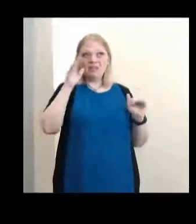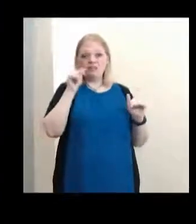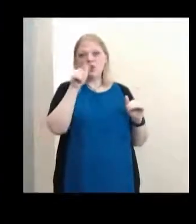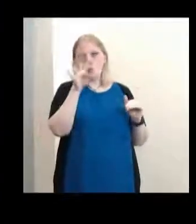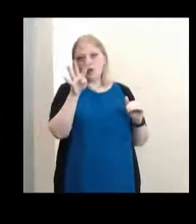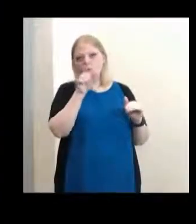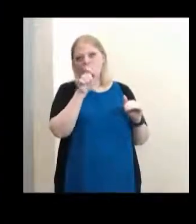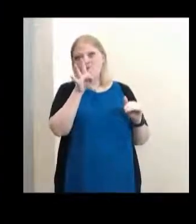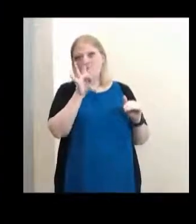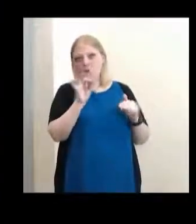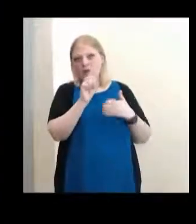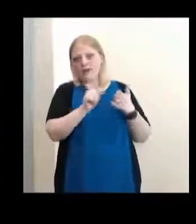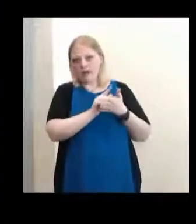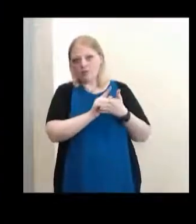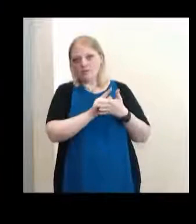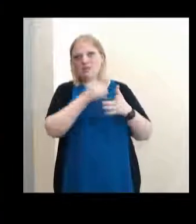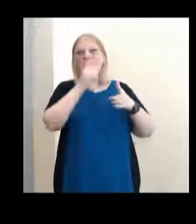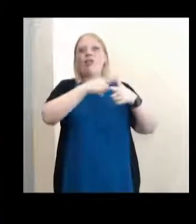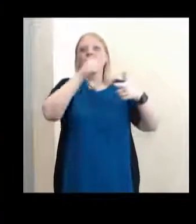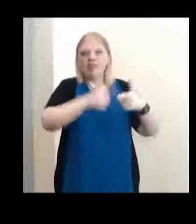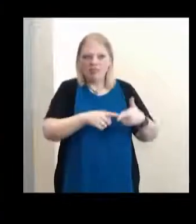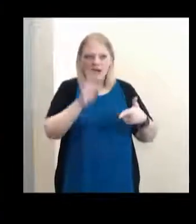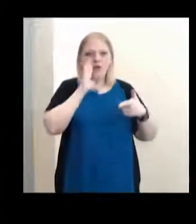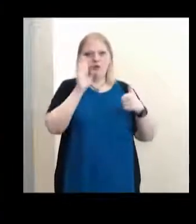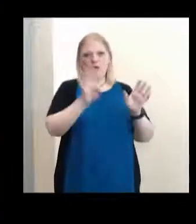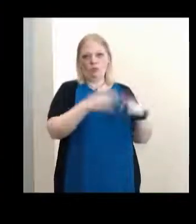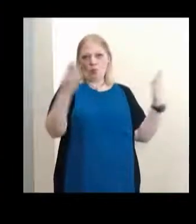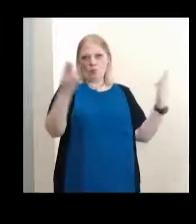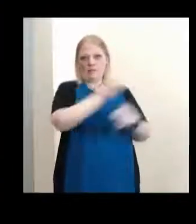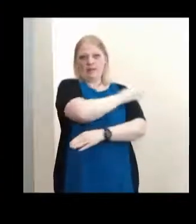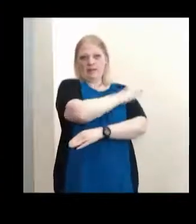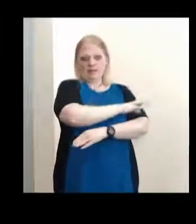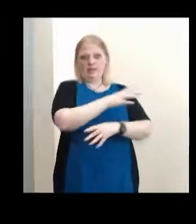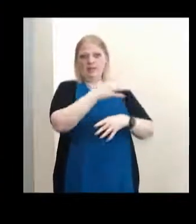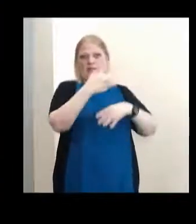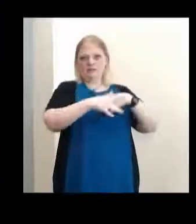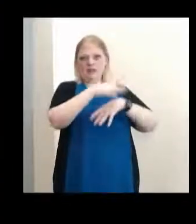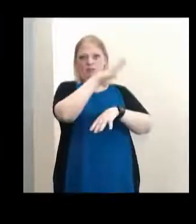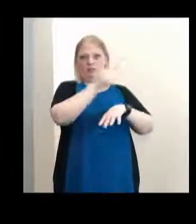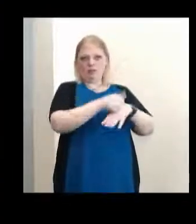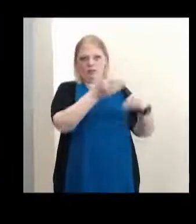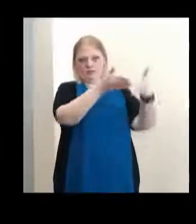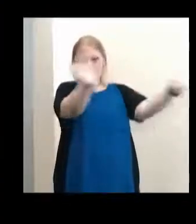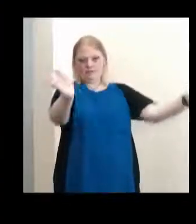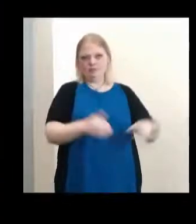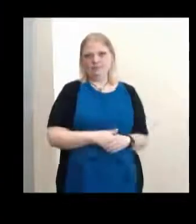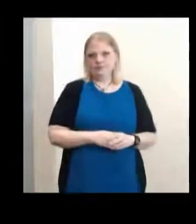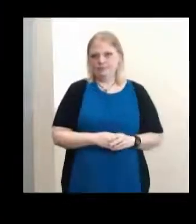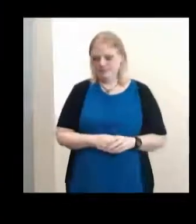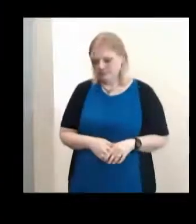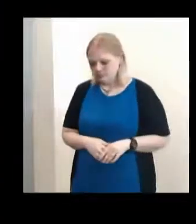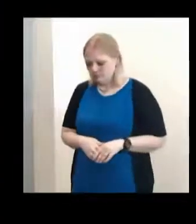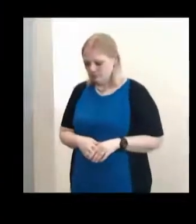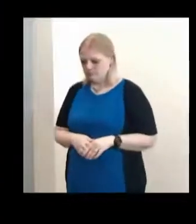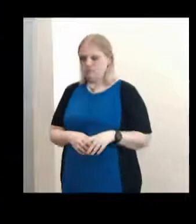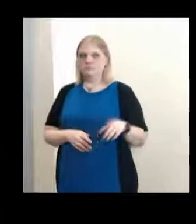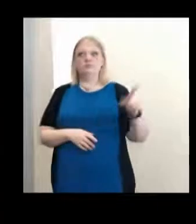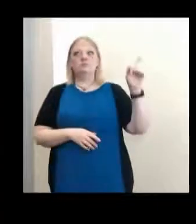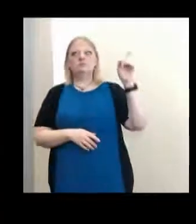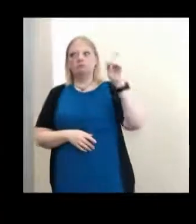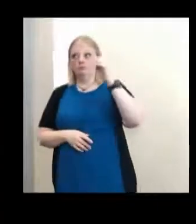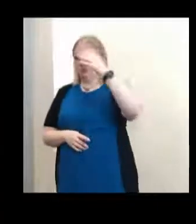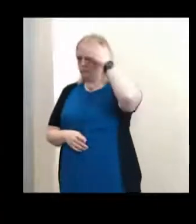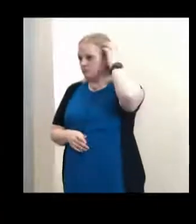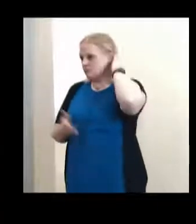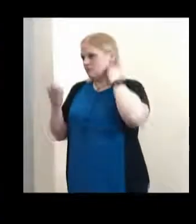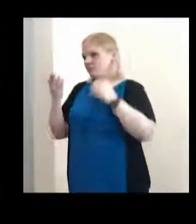48 hours, and at that time we will open up additional clinics to provide to the general public. Do you think it might be the